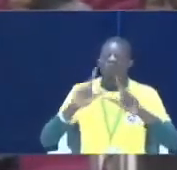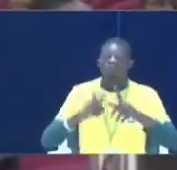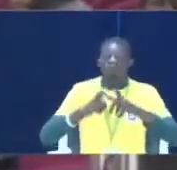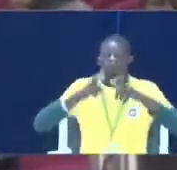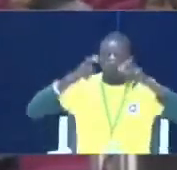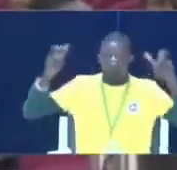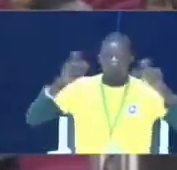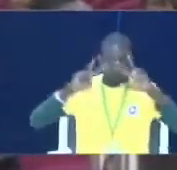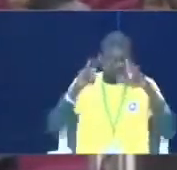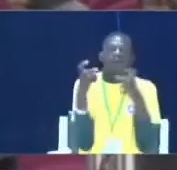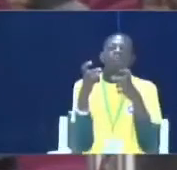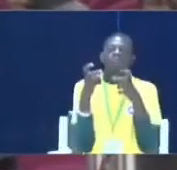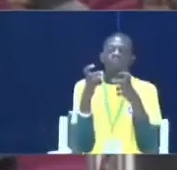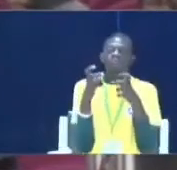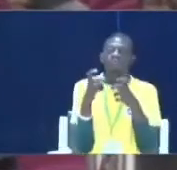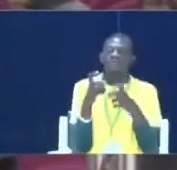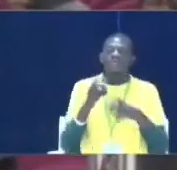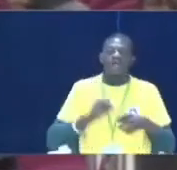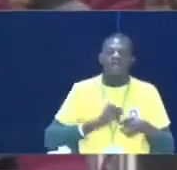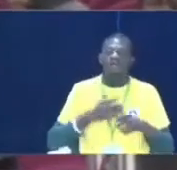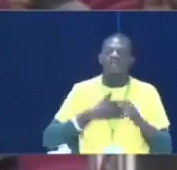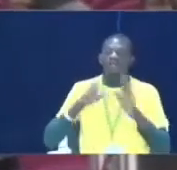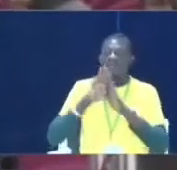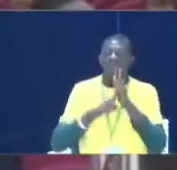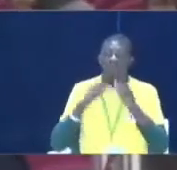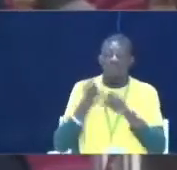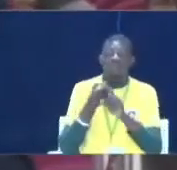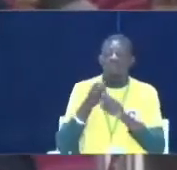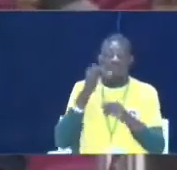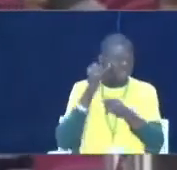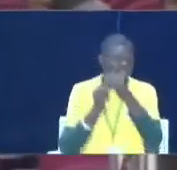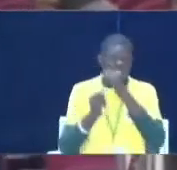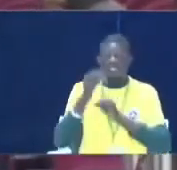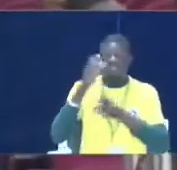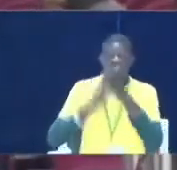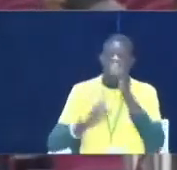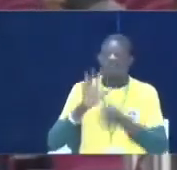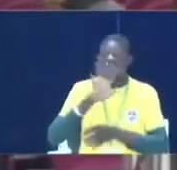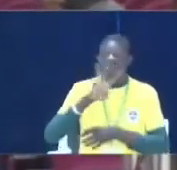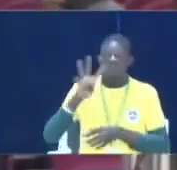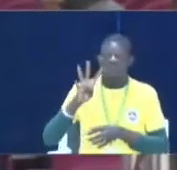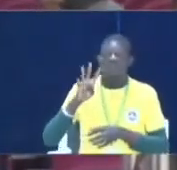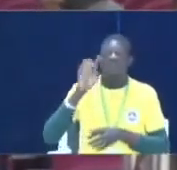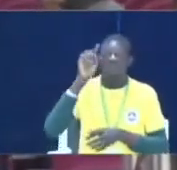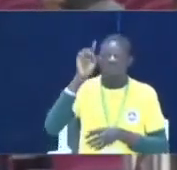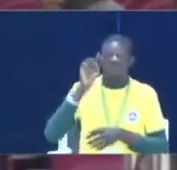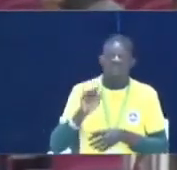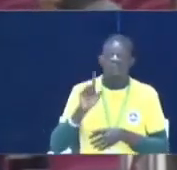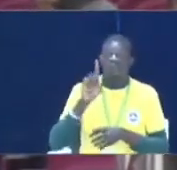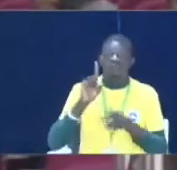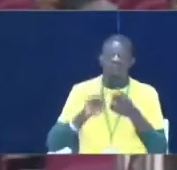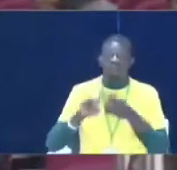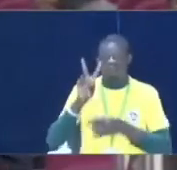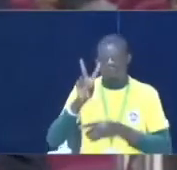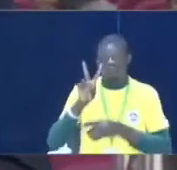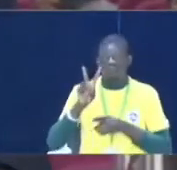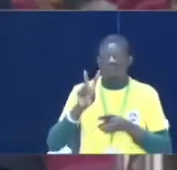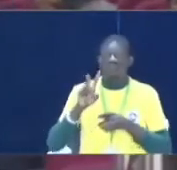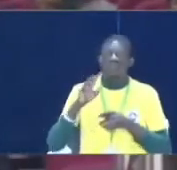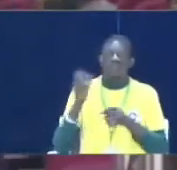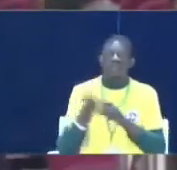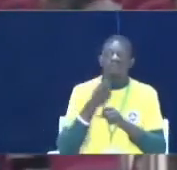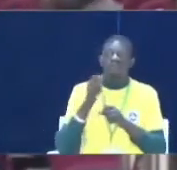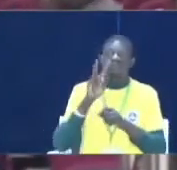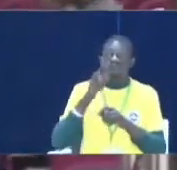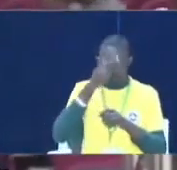enlarge, and my anchor text is taken from Isaiah chapter 54, verse 1 to 2. But I will take verse